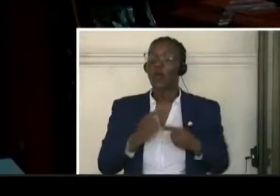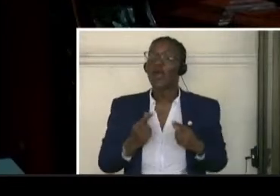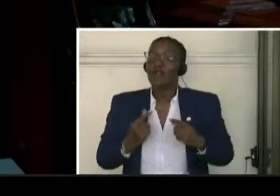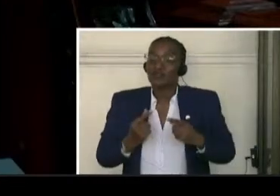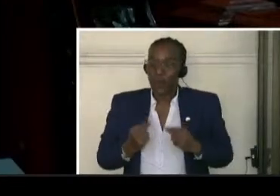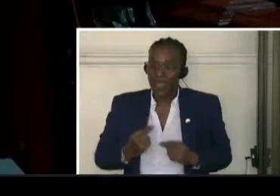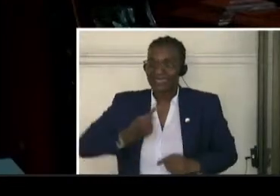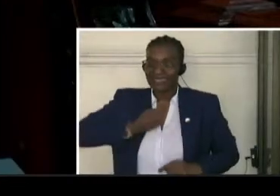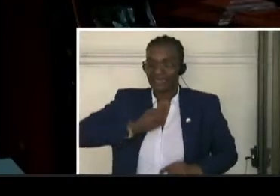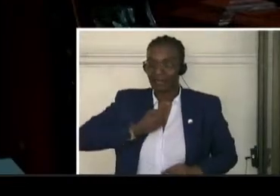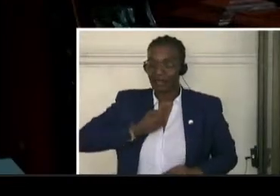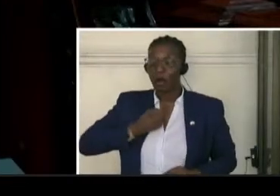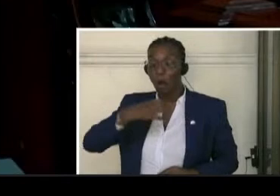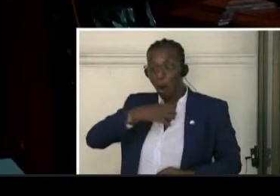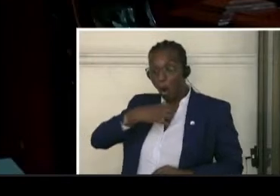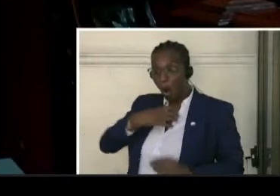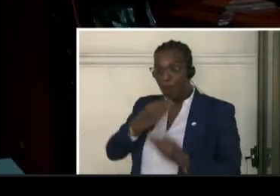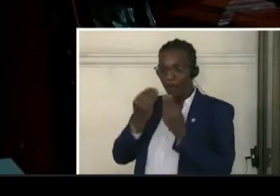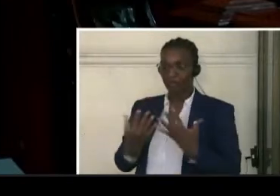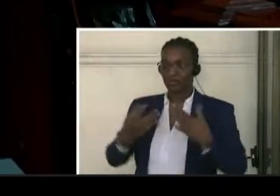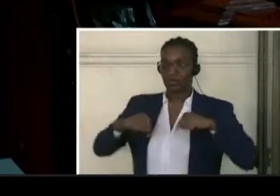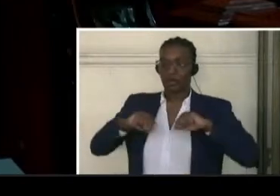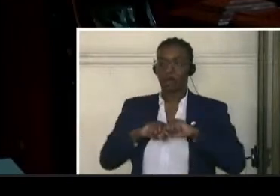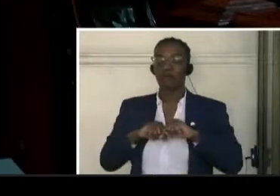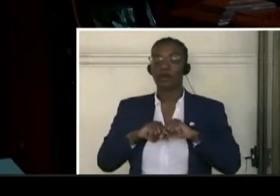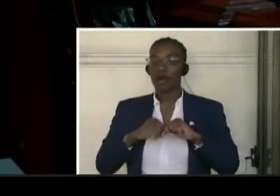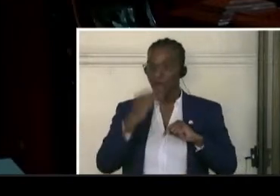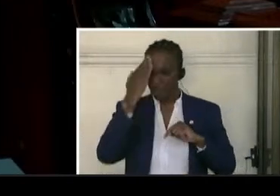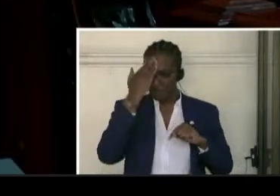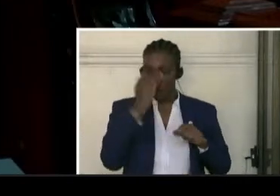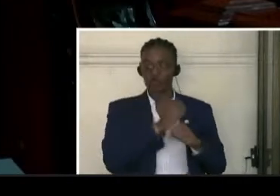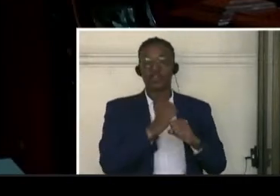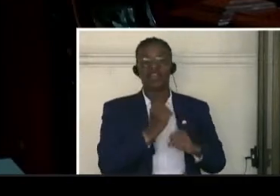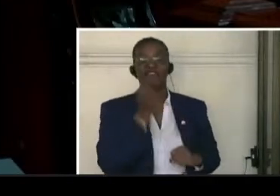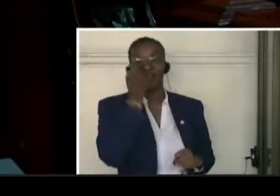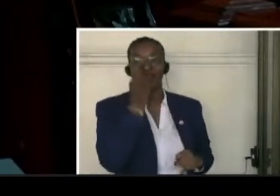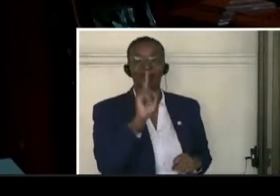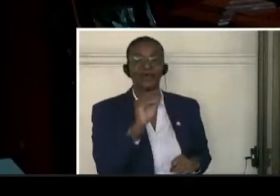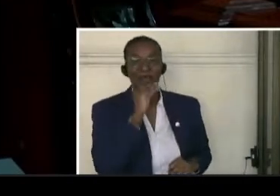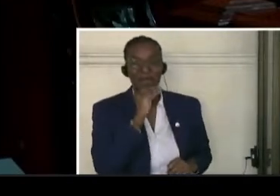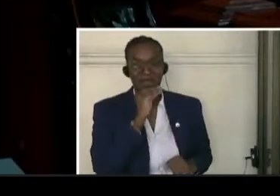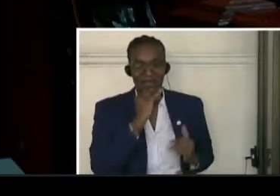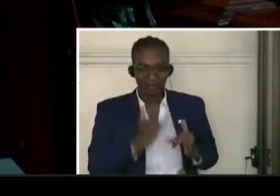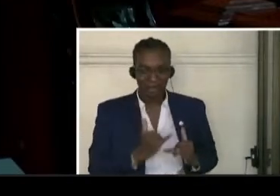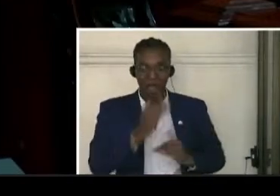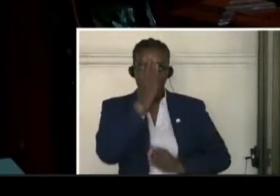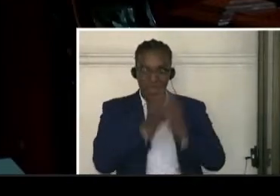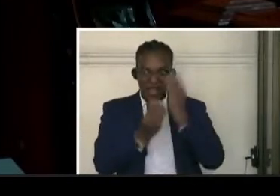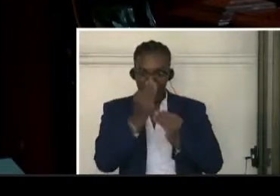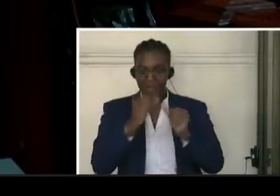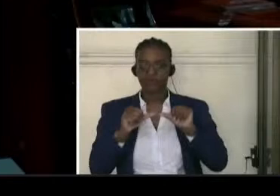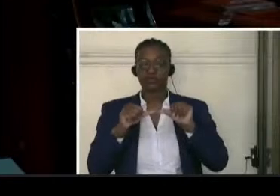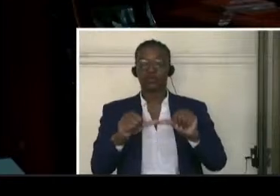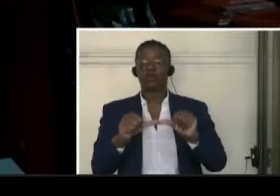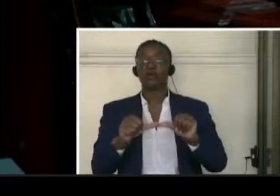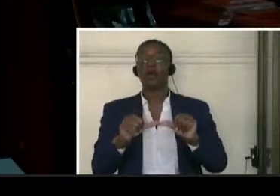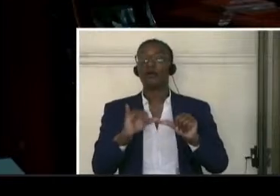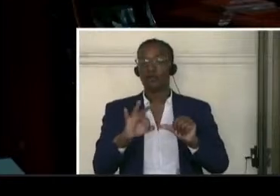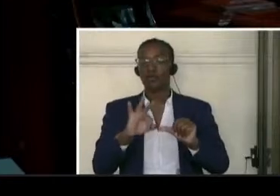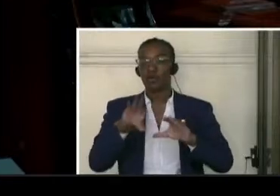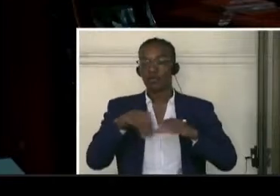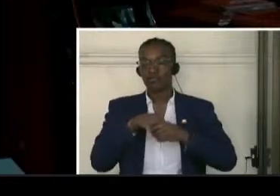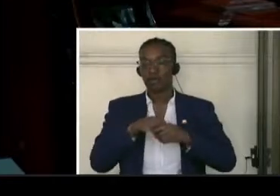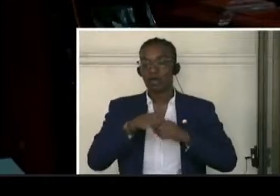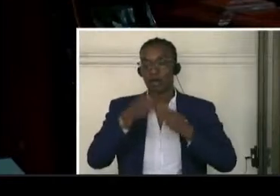doing it out of our own budget. But I know you don't understand what I mean. You learn as we proceed. You will be part of the